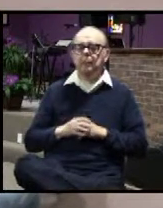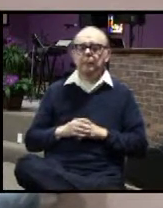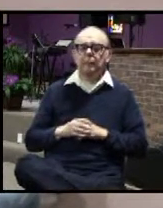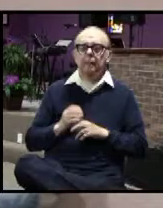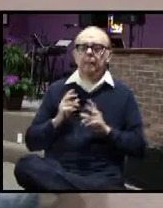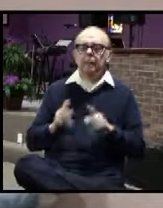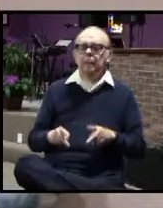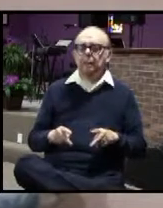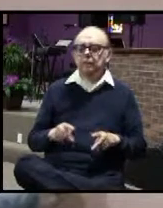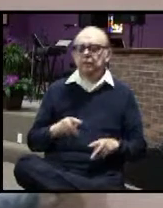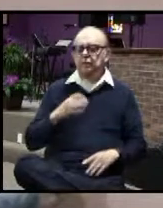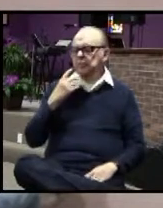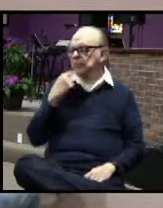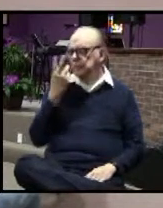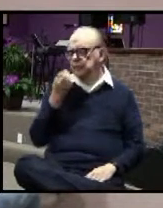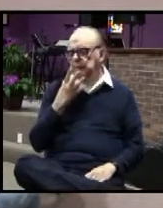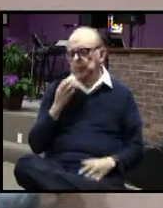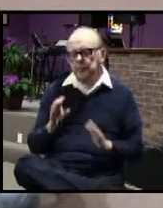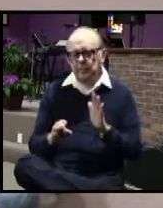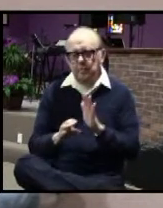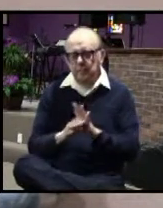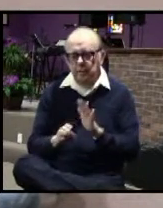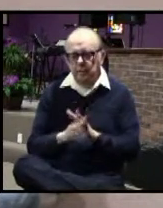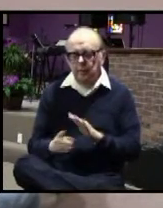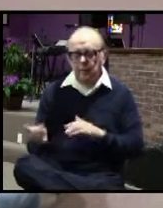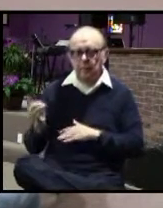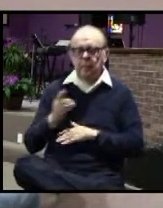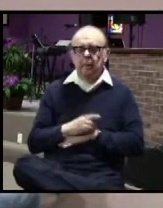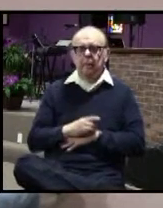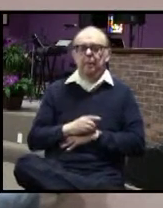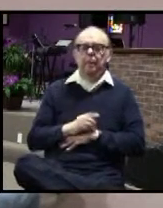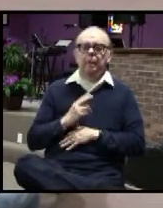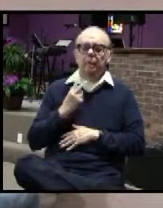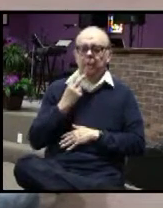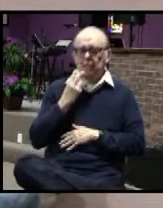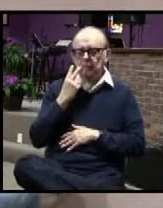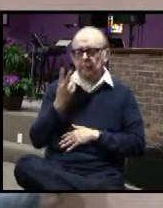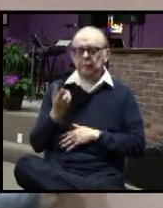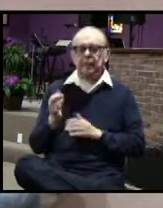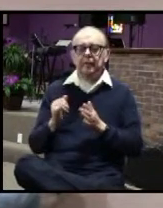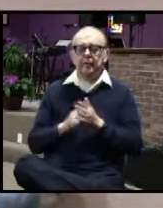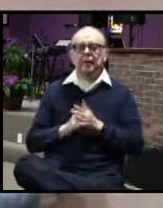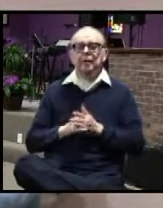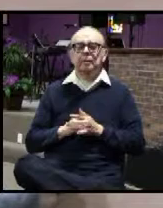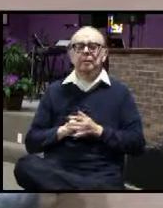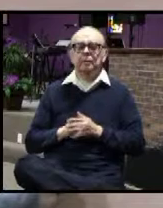Everybody says it's so beautiful. But one of these days, I'm going to be able to see that.